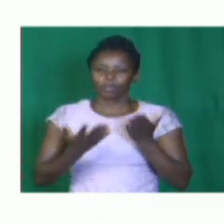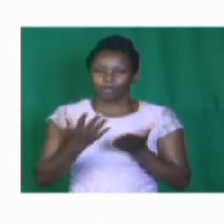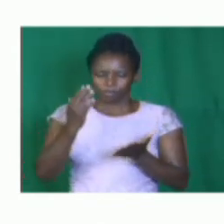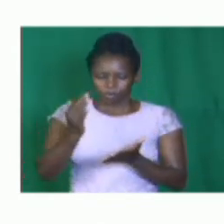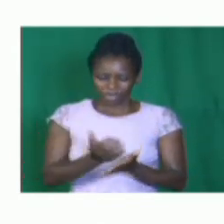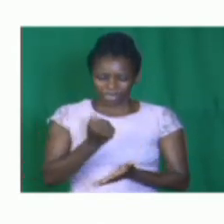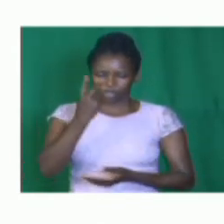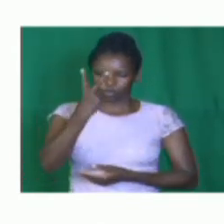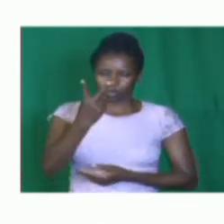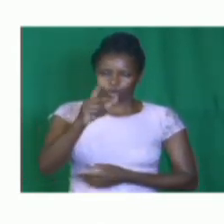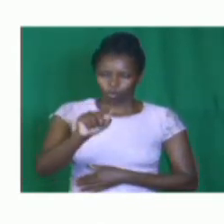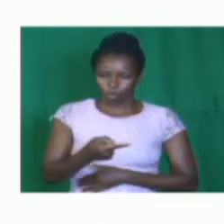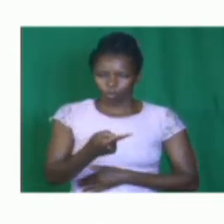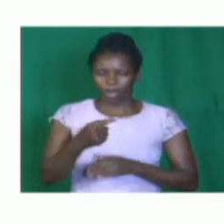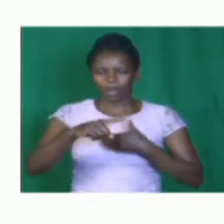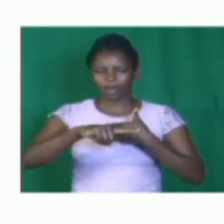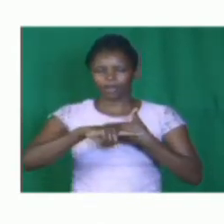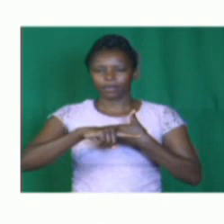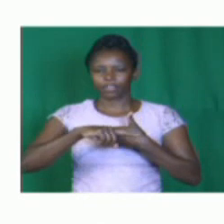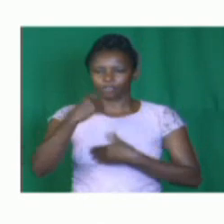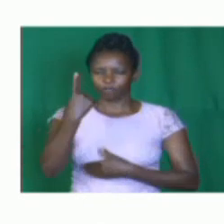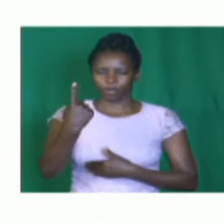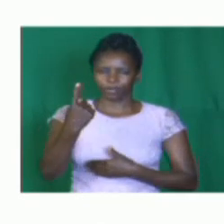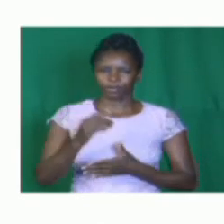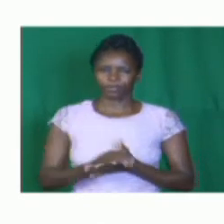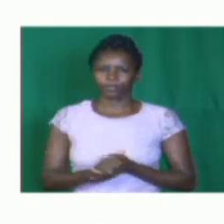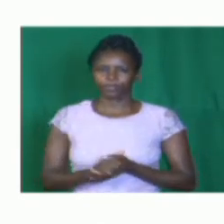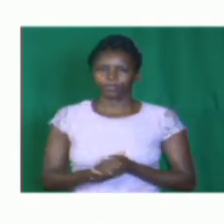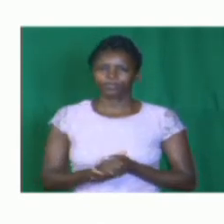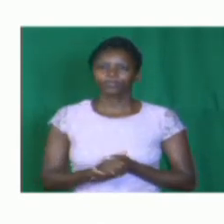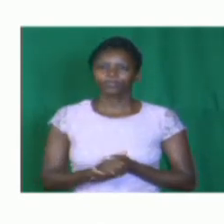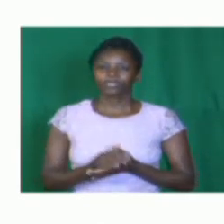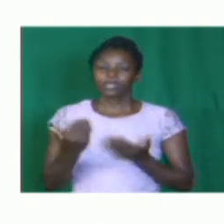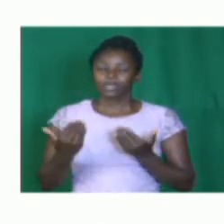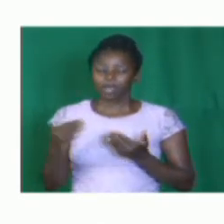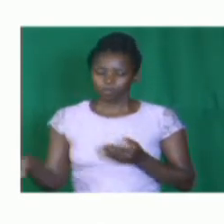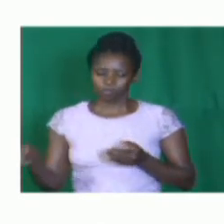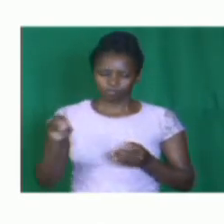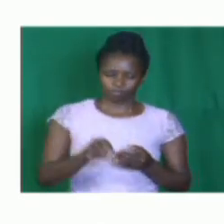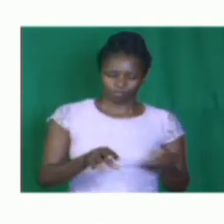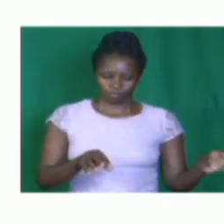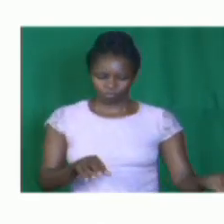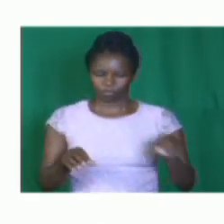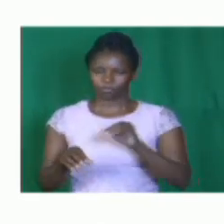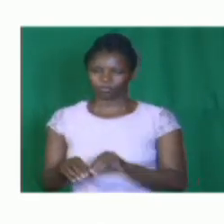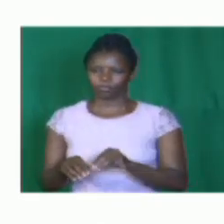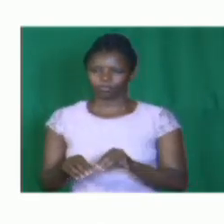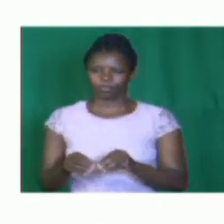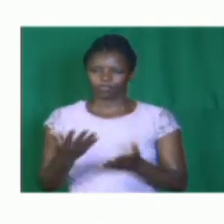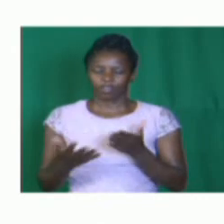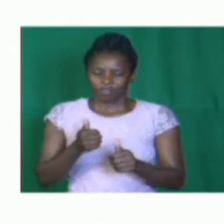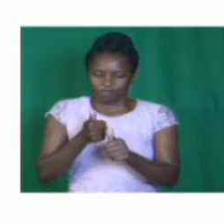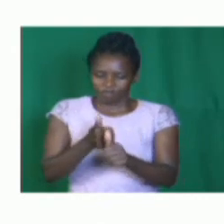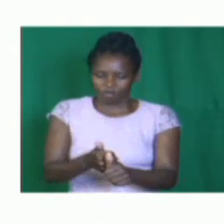one, 2, -1. Now we are going to substitute. It is going to be straightforward